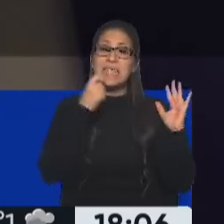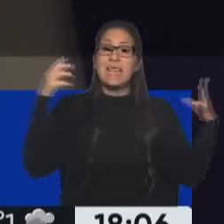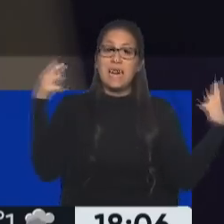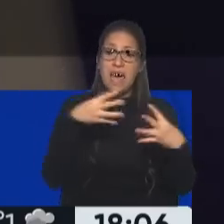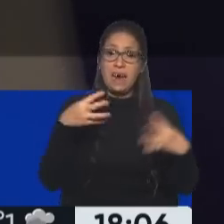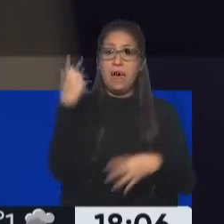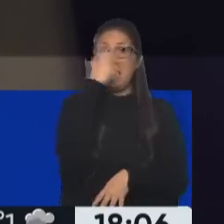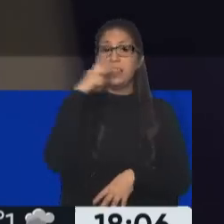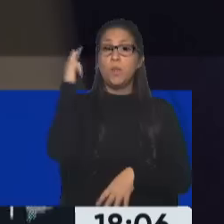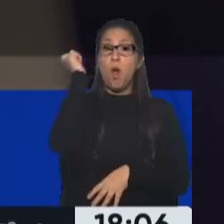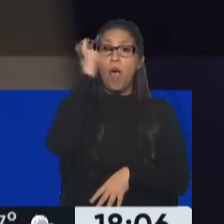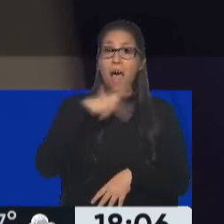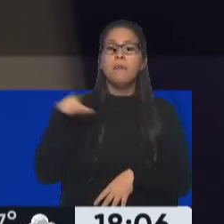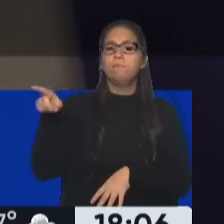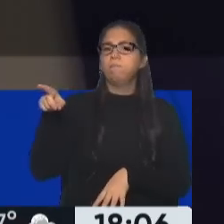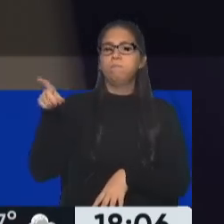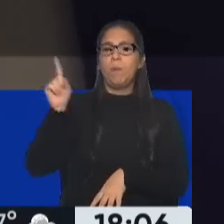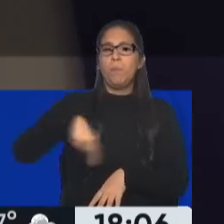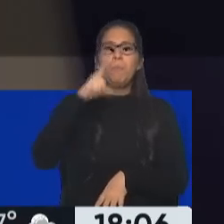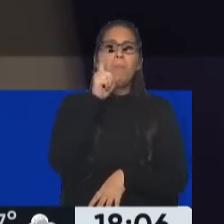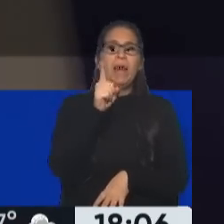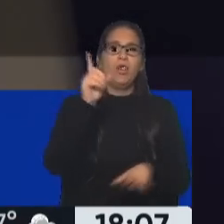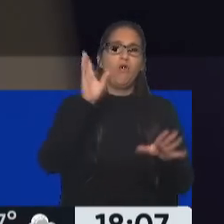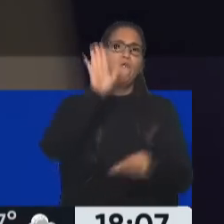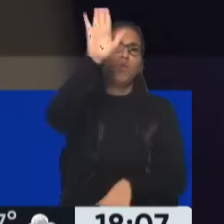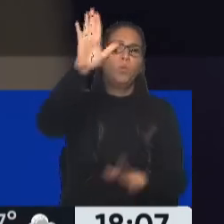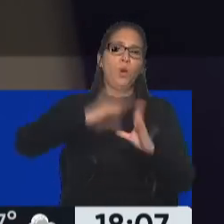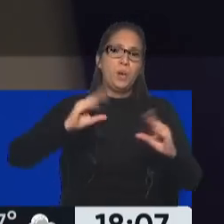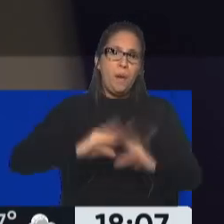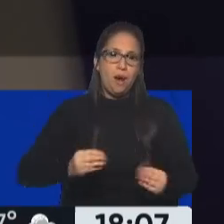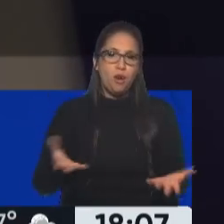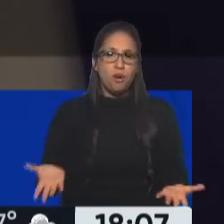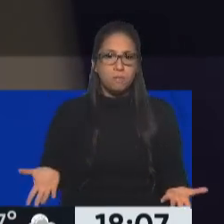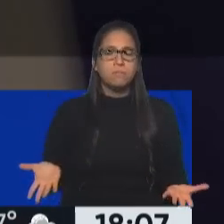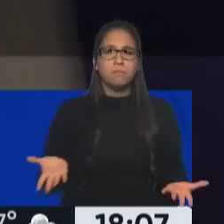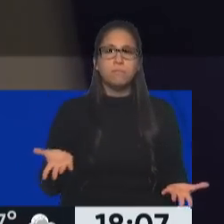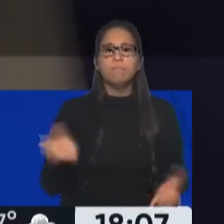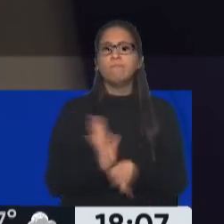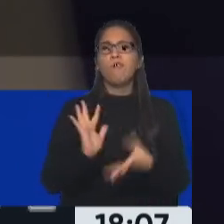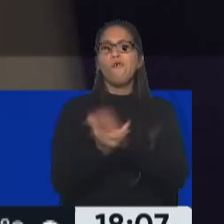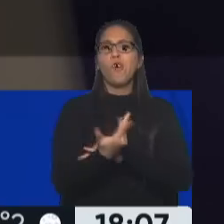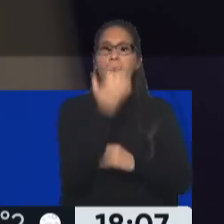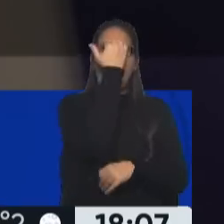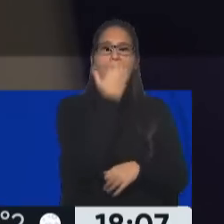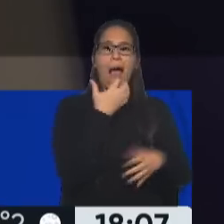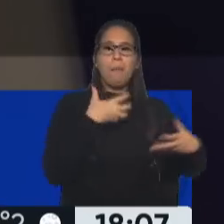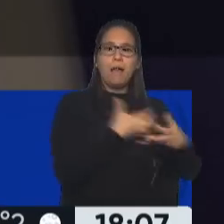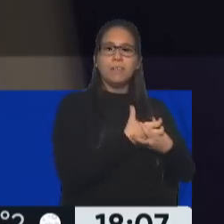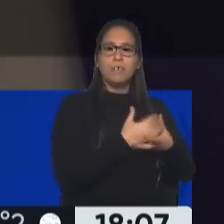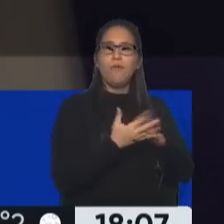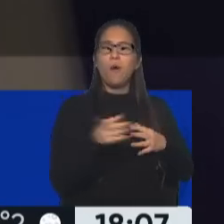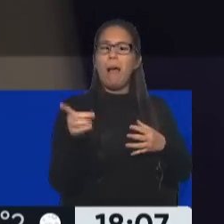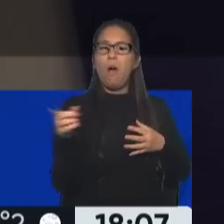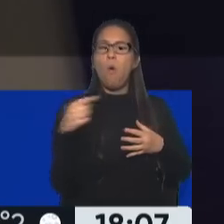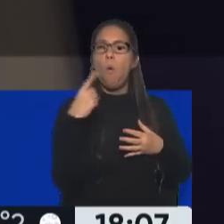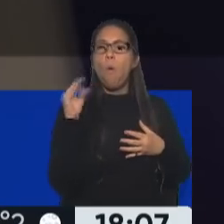Hezbollah is jeopardizing the future of Lebanon so that it can be a shield for Hamas, a